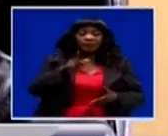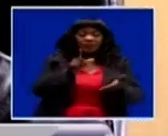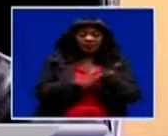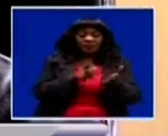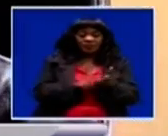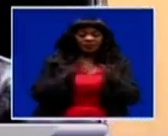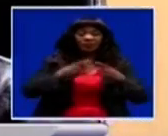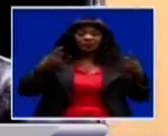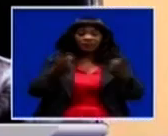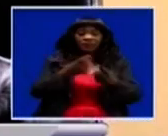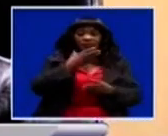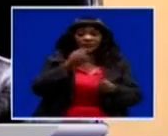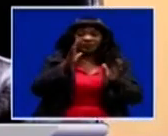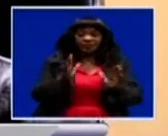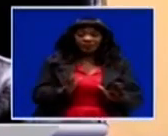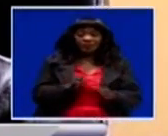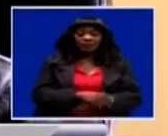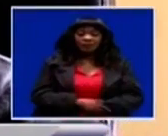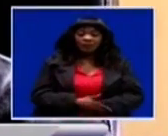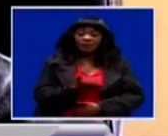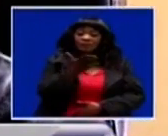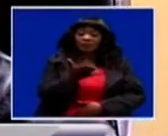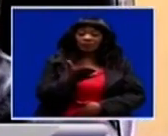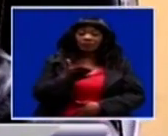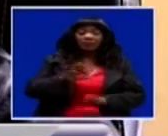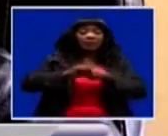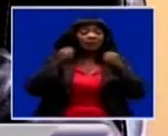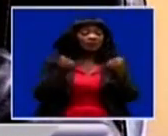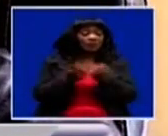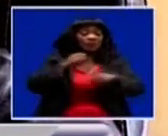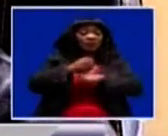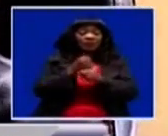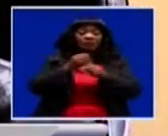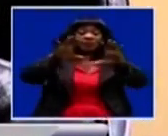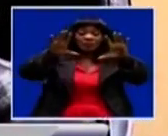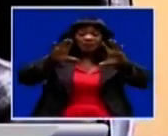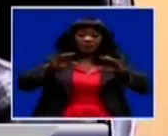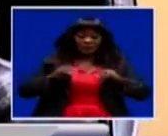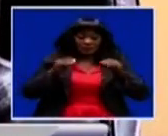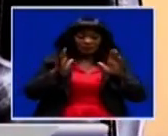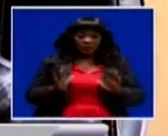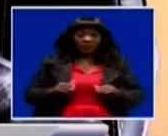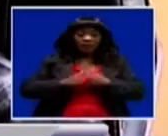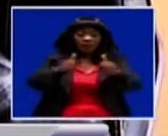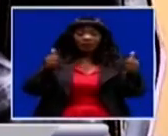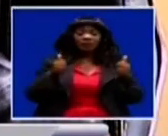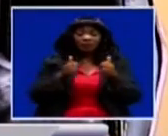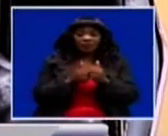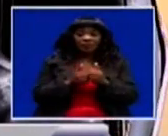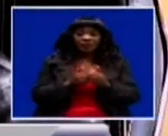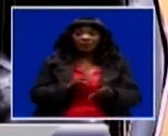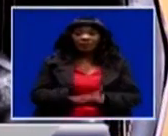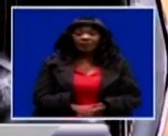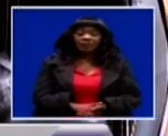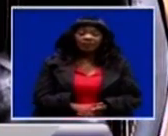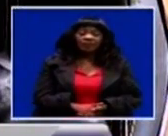Commissioner. It's an association which was formed by accountant generals in 14